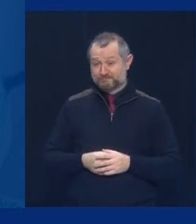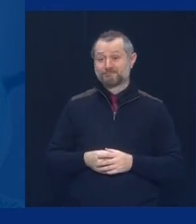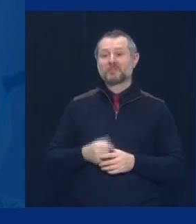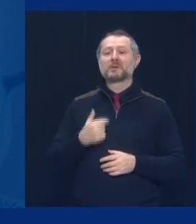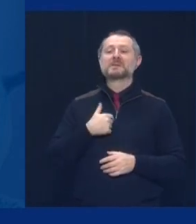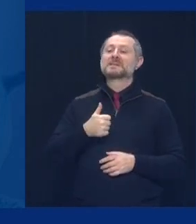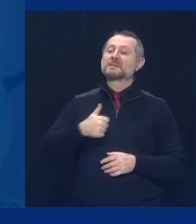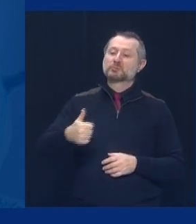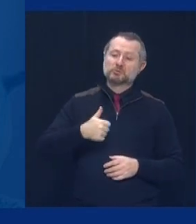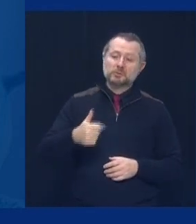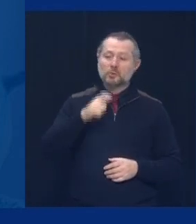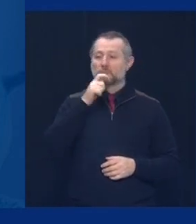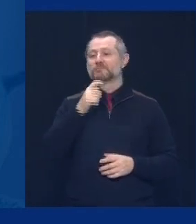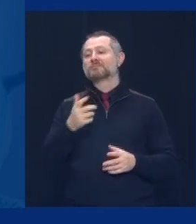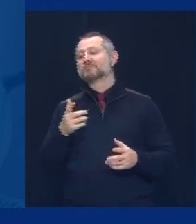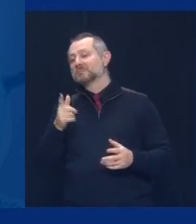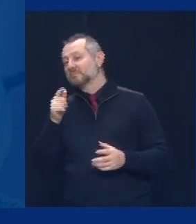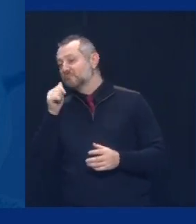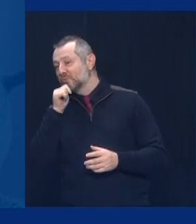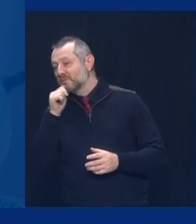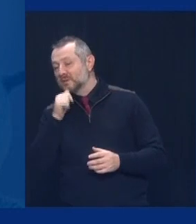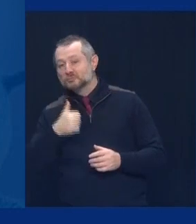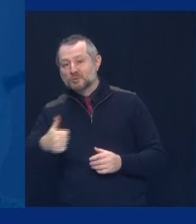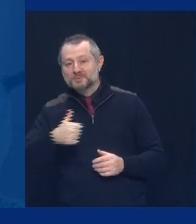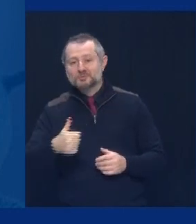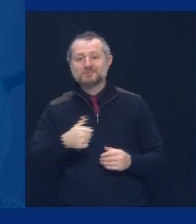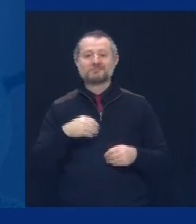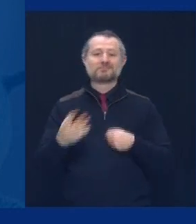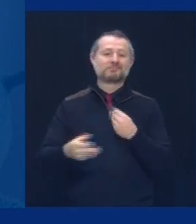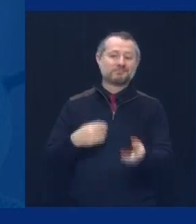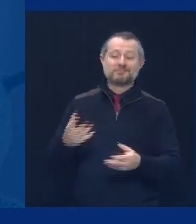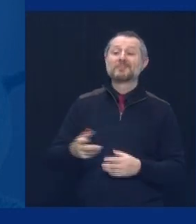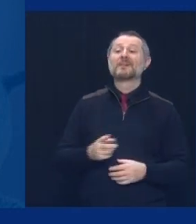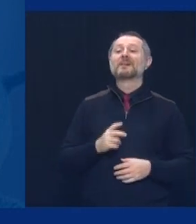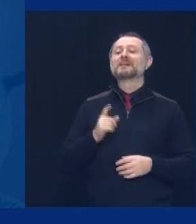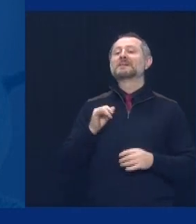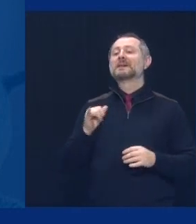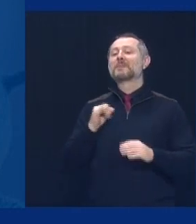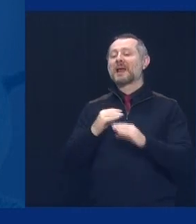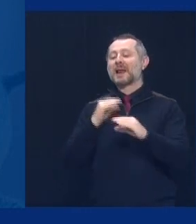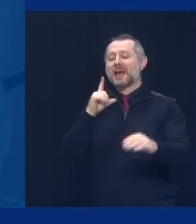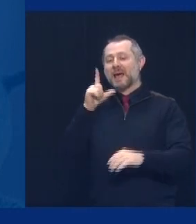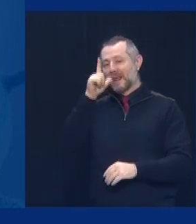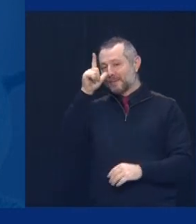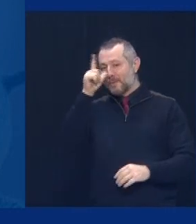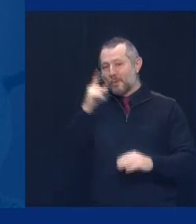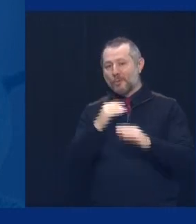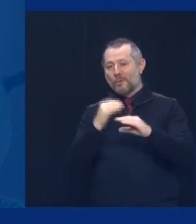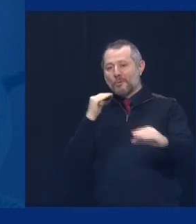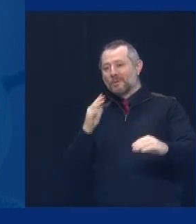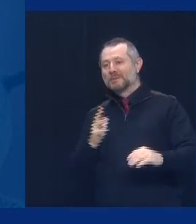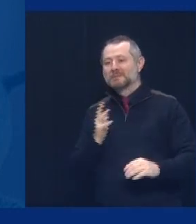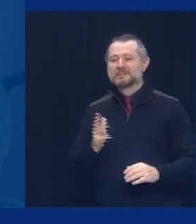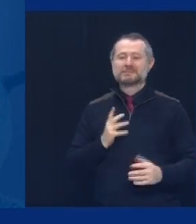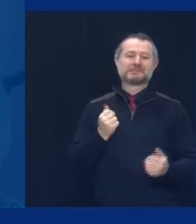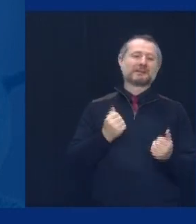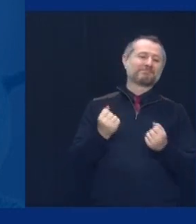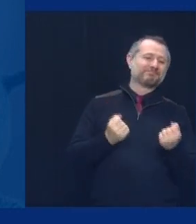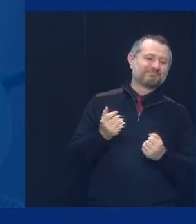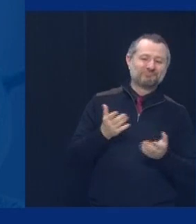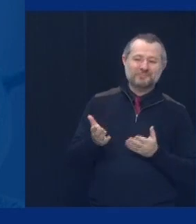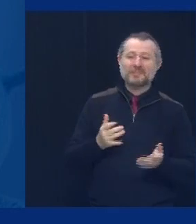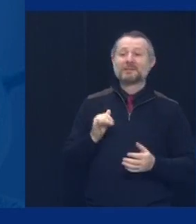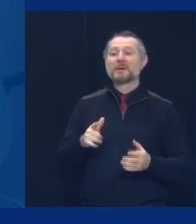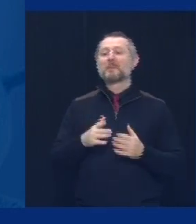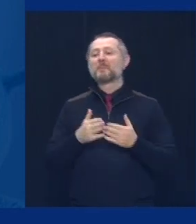Transportation, private transportation, people who are in limo cars, calling cars, as well as public